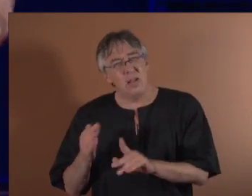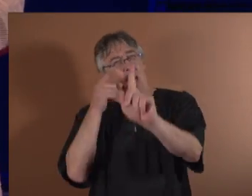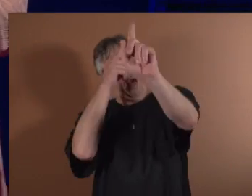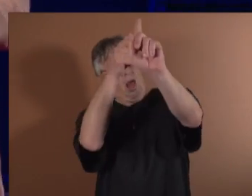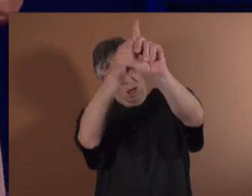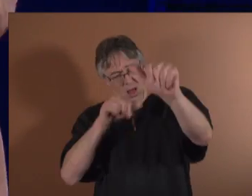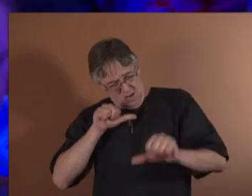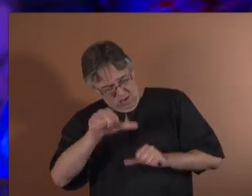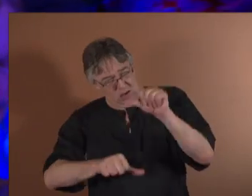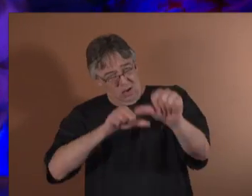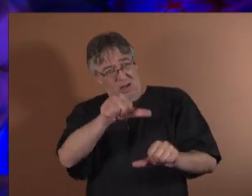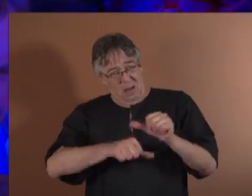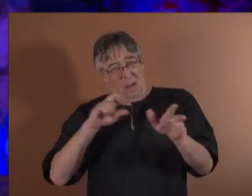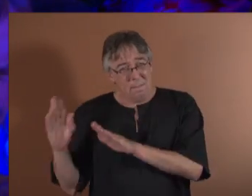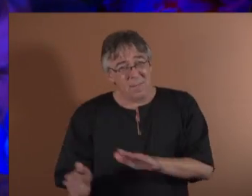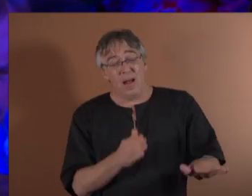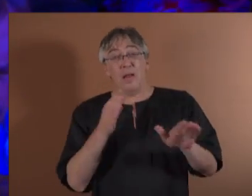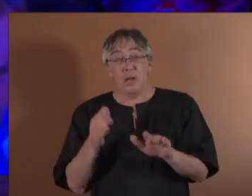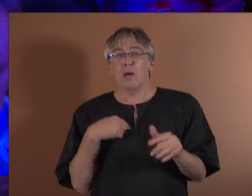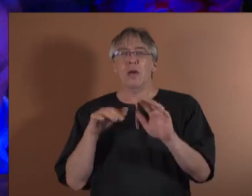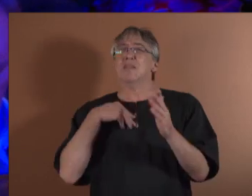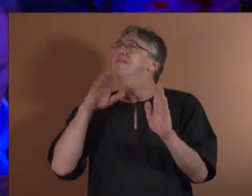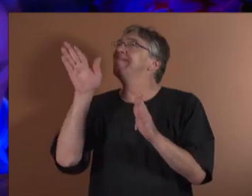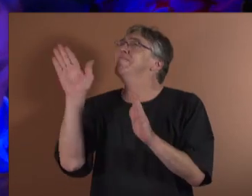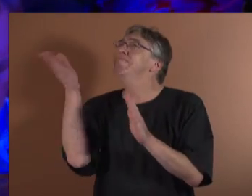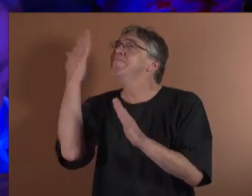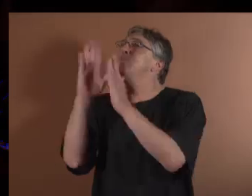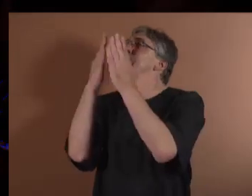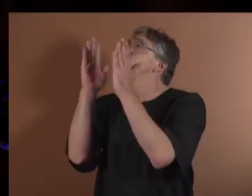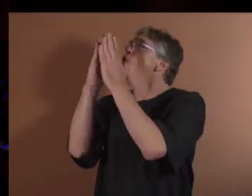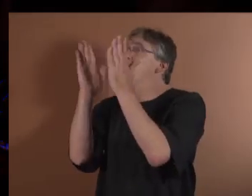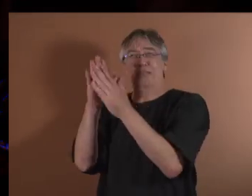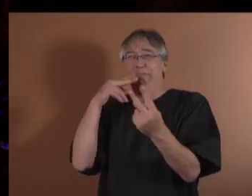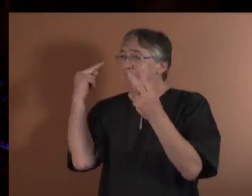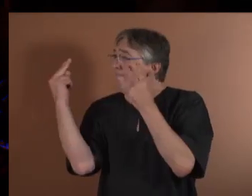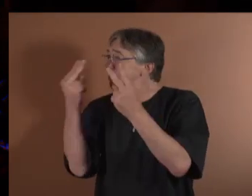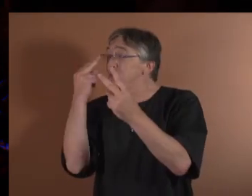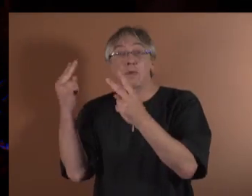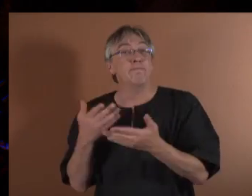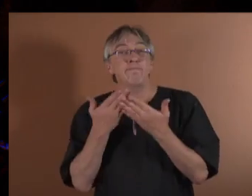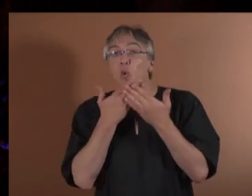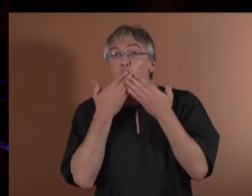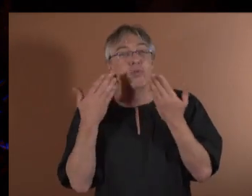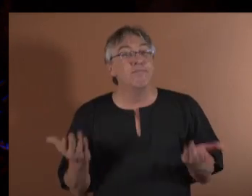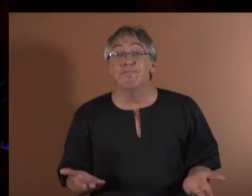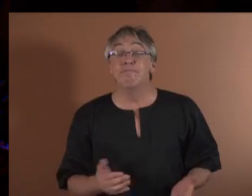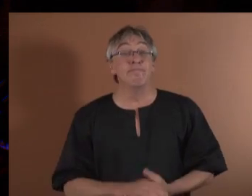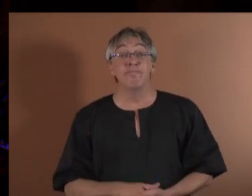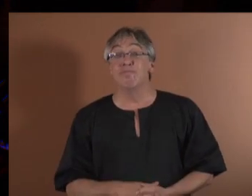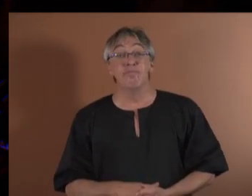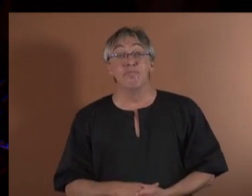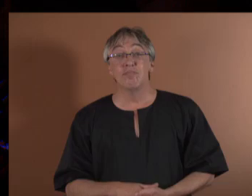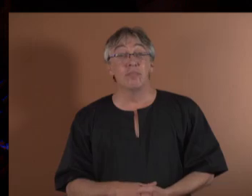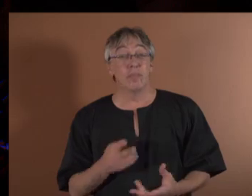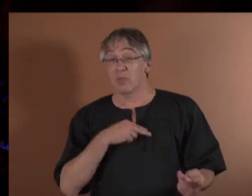for everything universally and was foolproof. So I went in search of who knows how to do this. I went in search